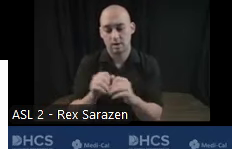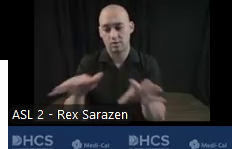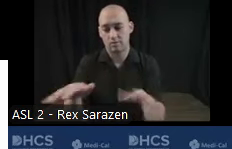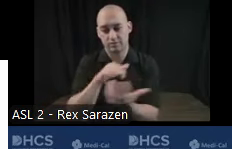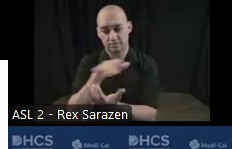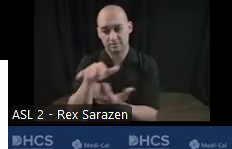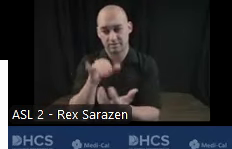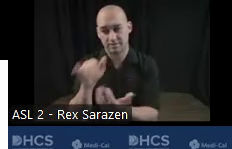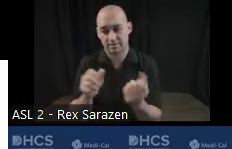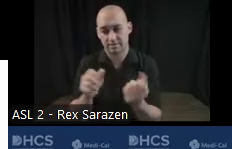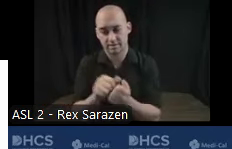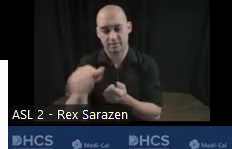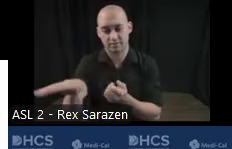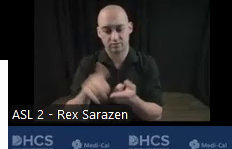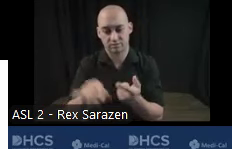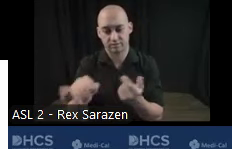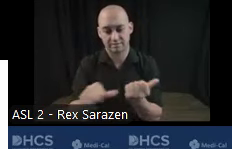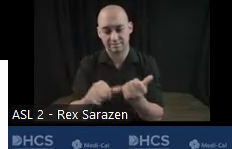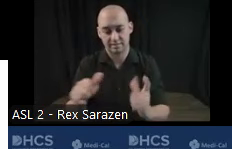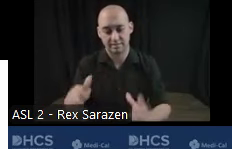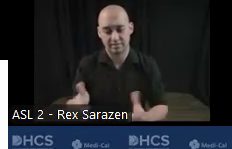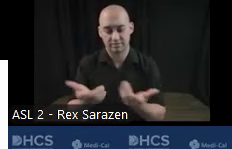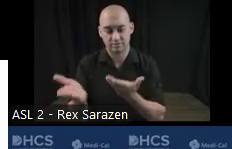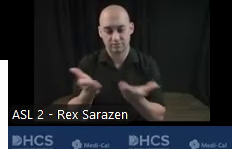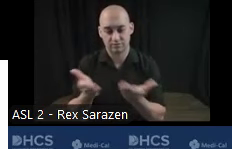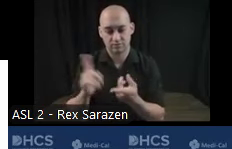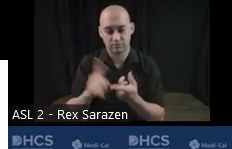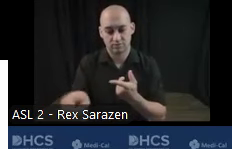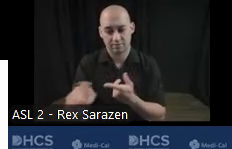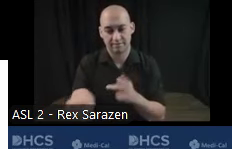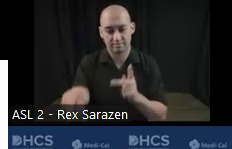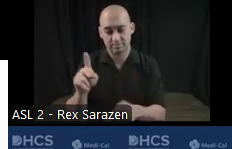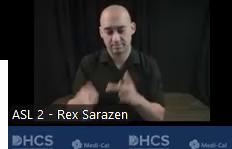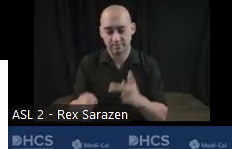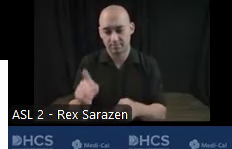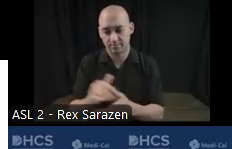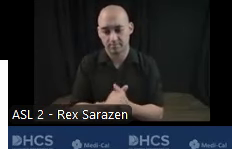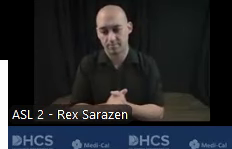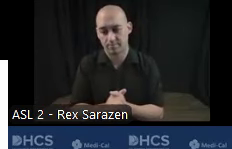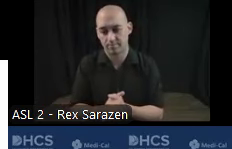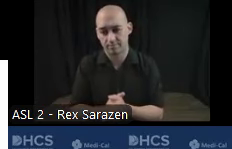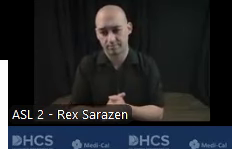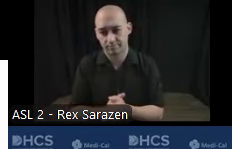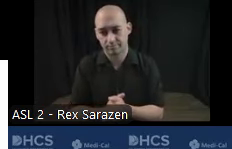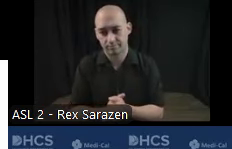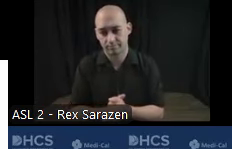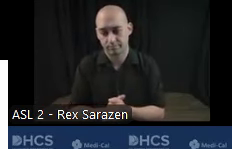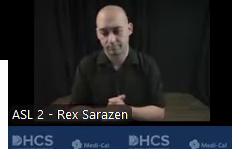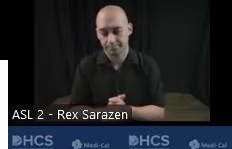the assisted living transition service to those members that need that service. Next slide, please.